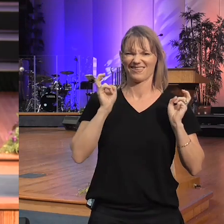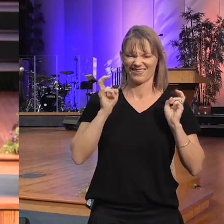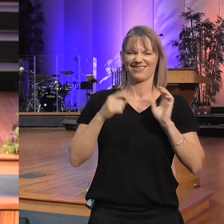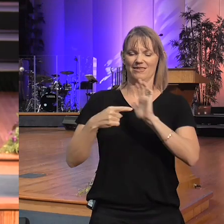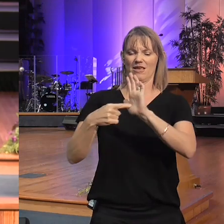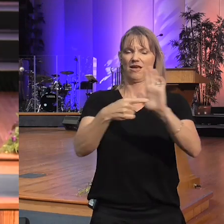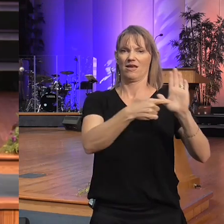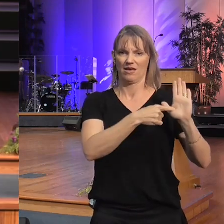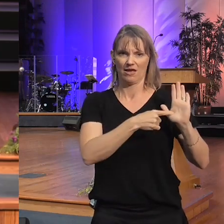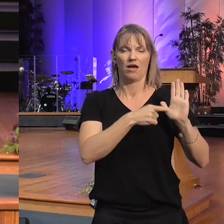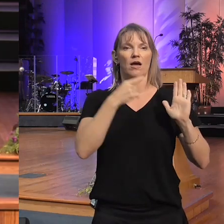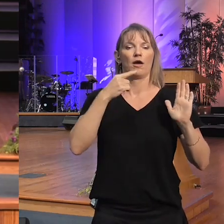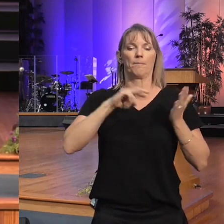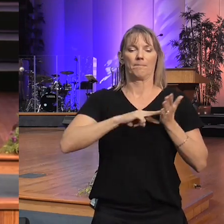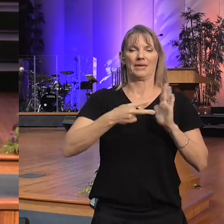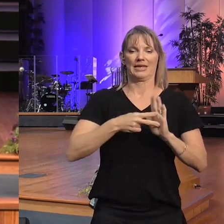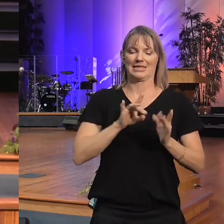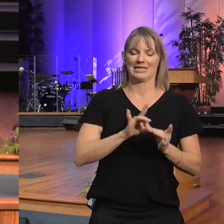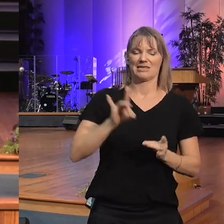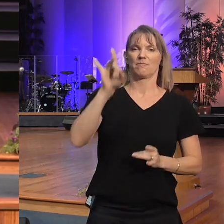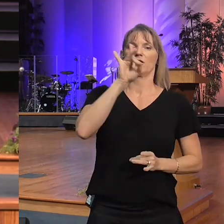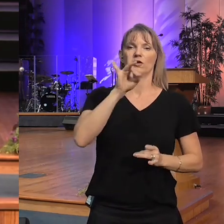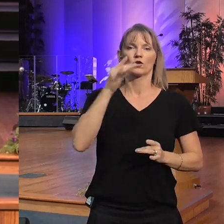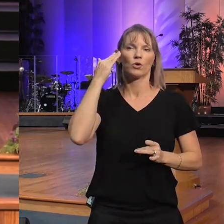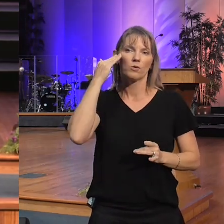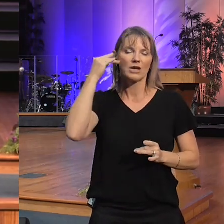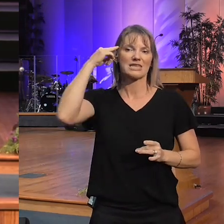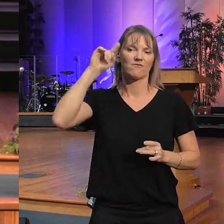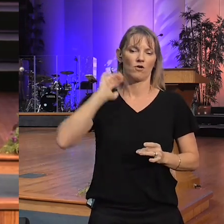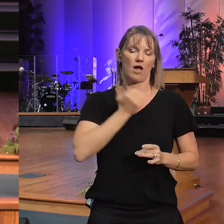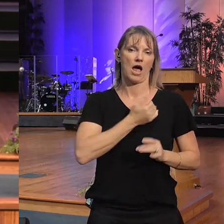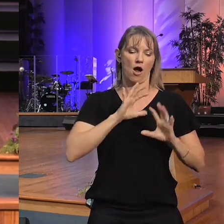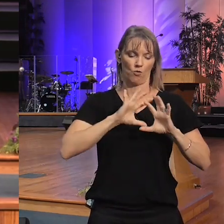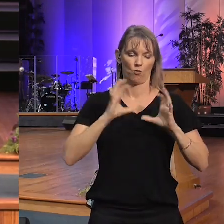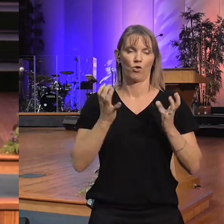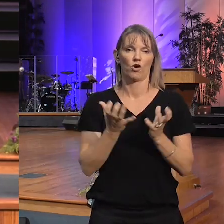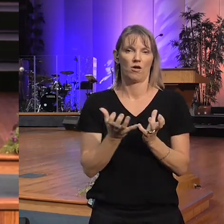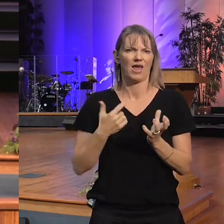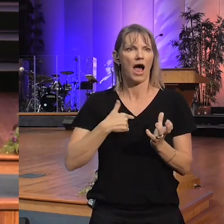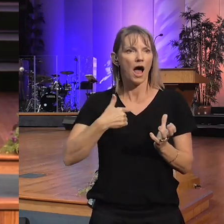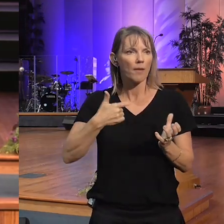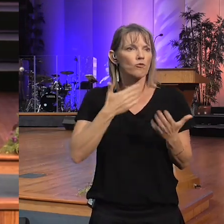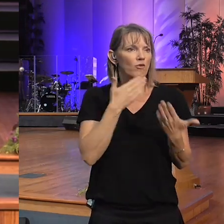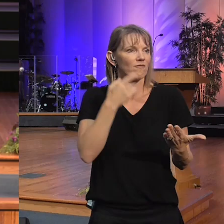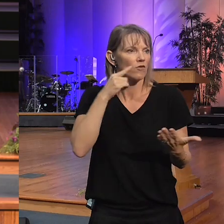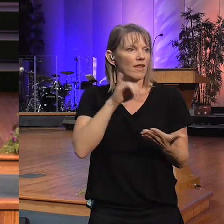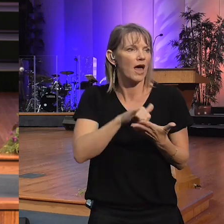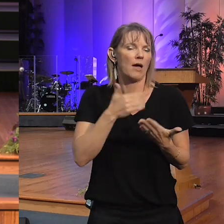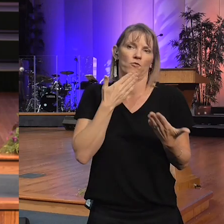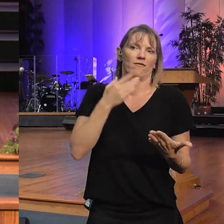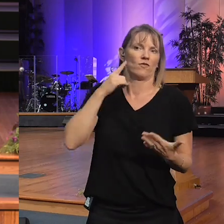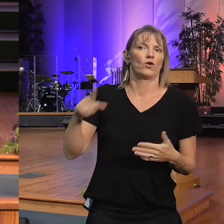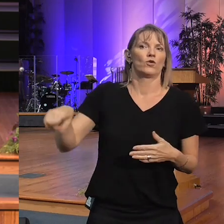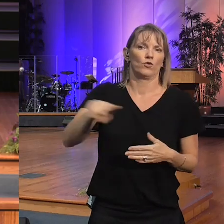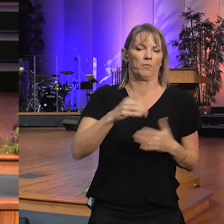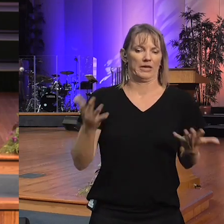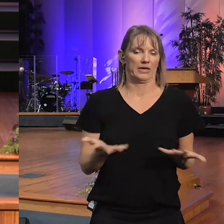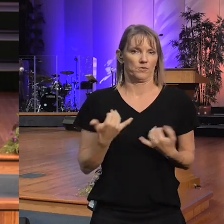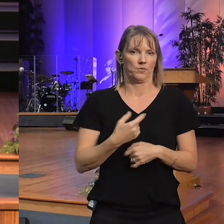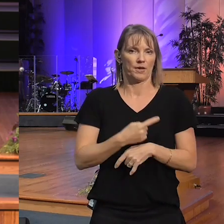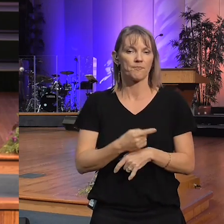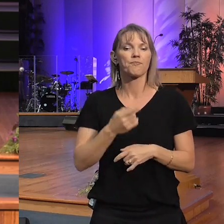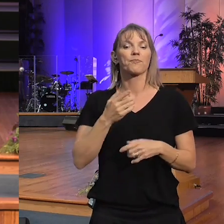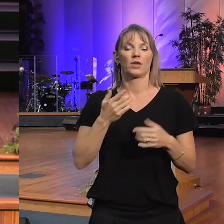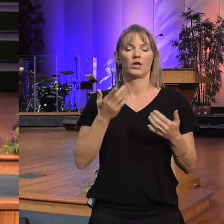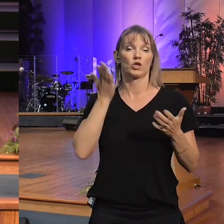spiritual awareness for our world, So I'm grateful for that. So thank you for your presence. And so we're going to